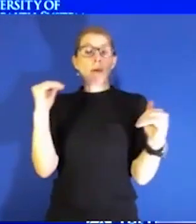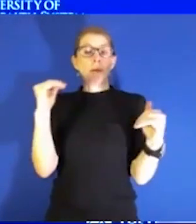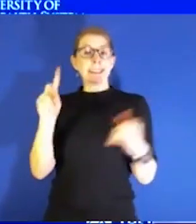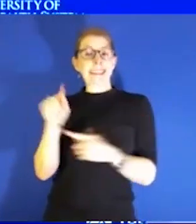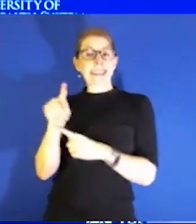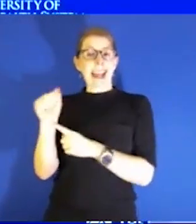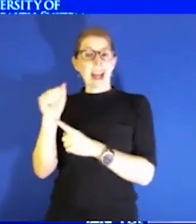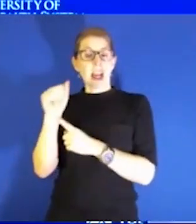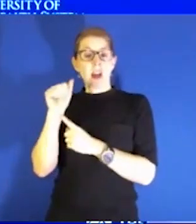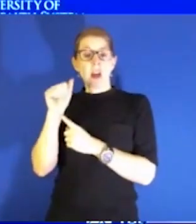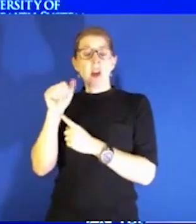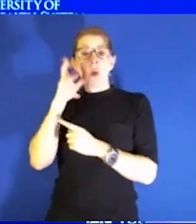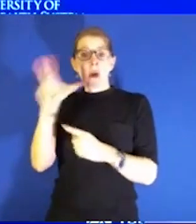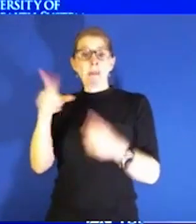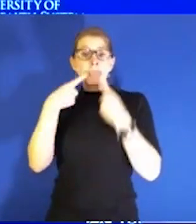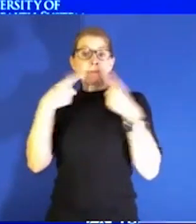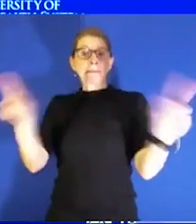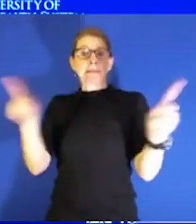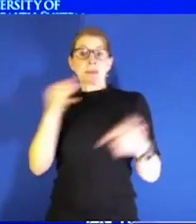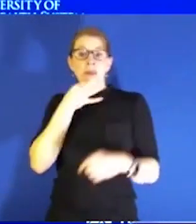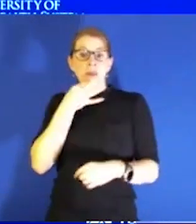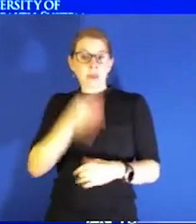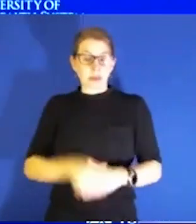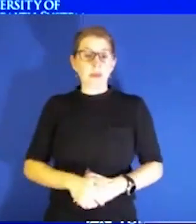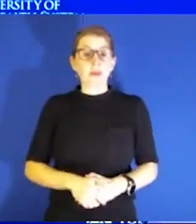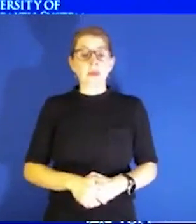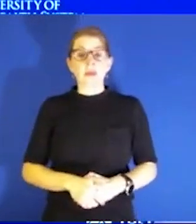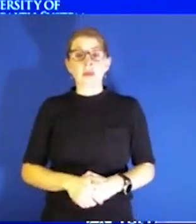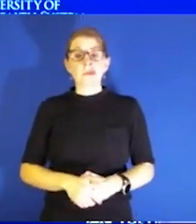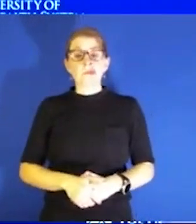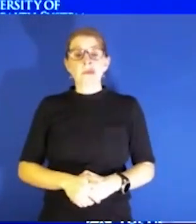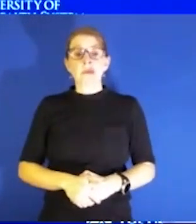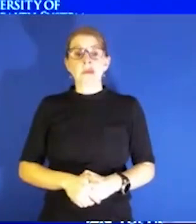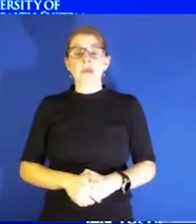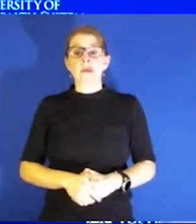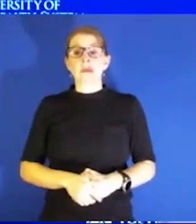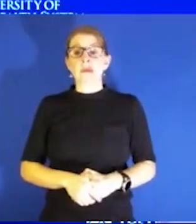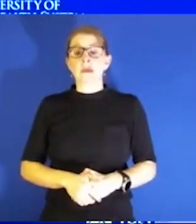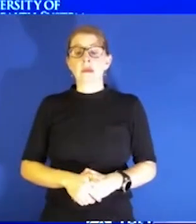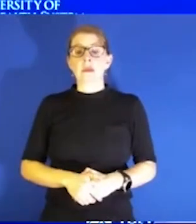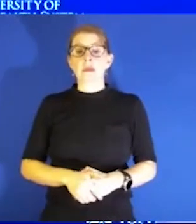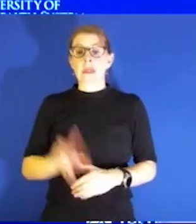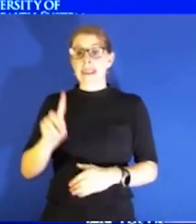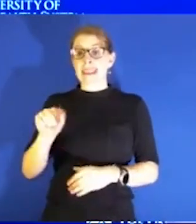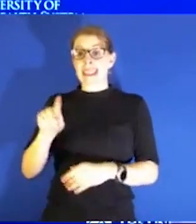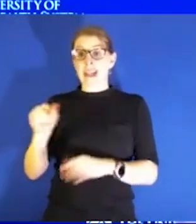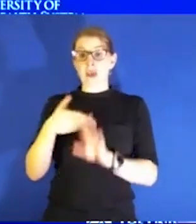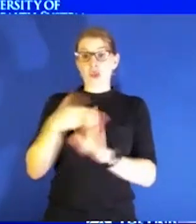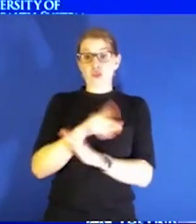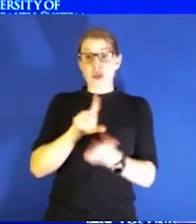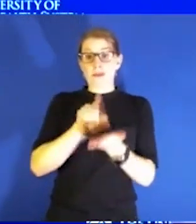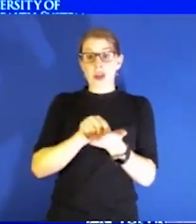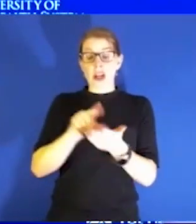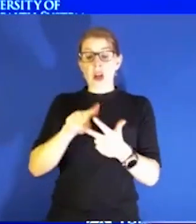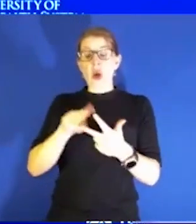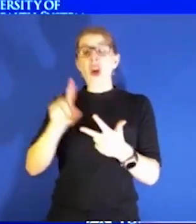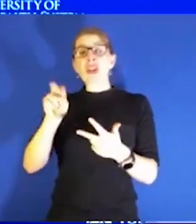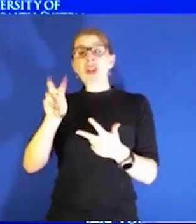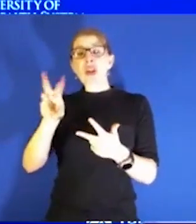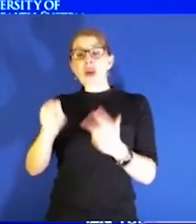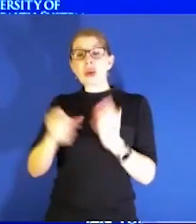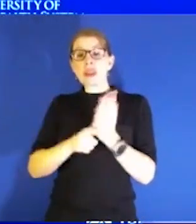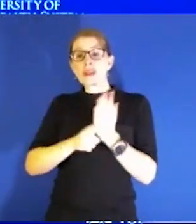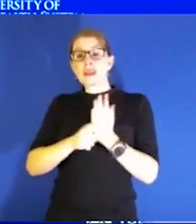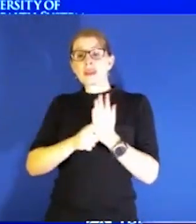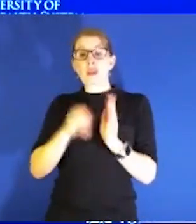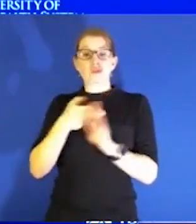coming out. You know, a lot of it is either done in preprint or news articles with preprint, or